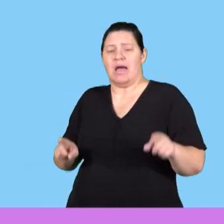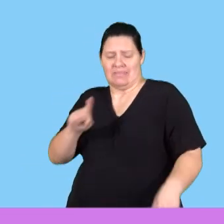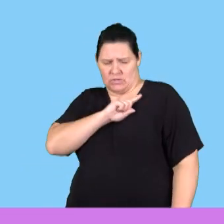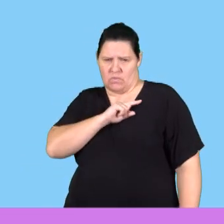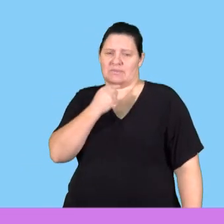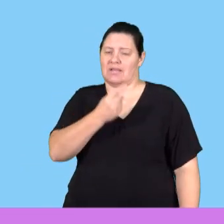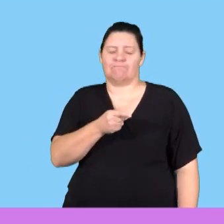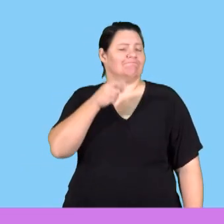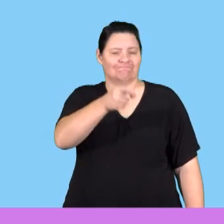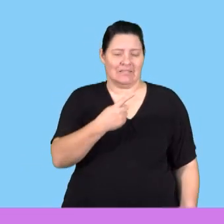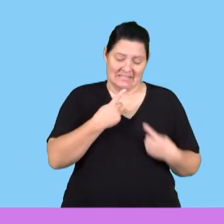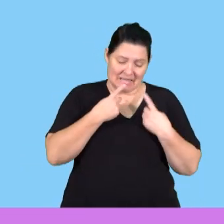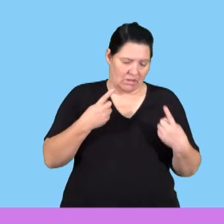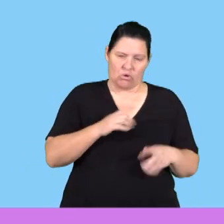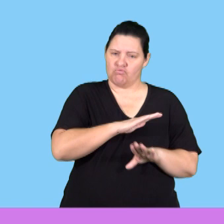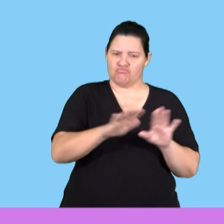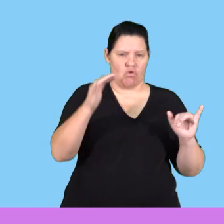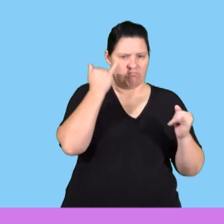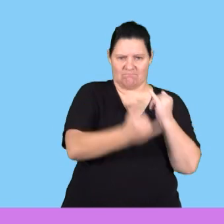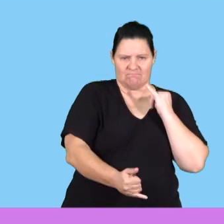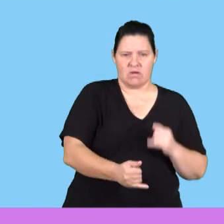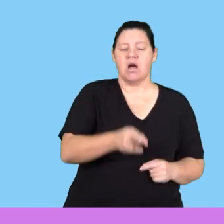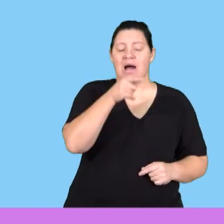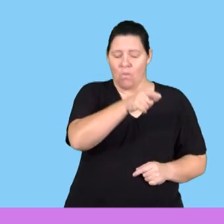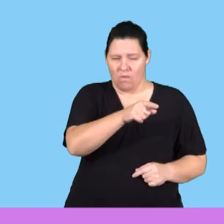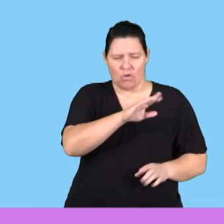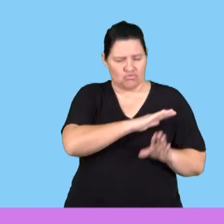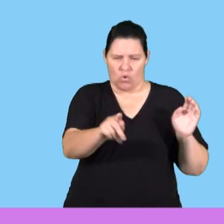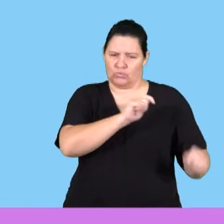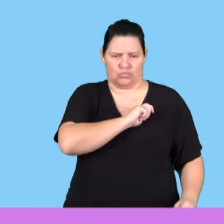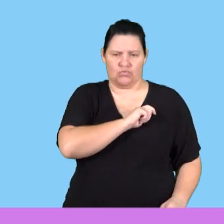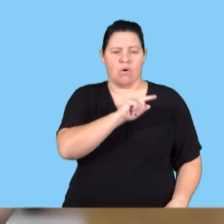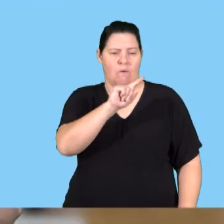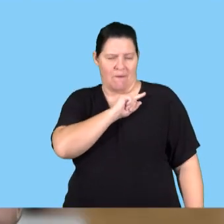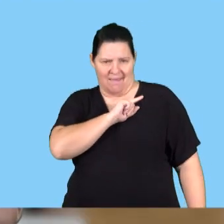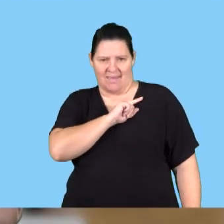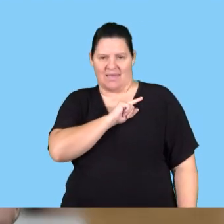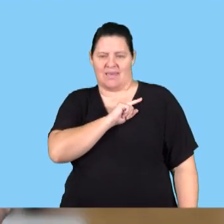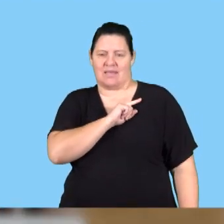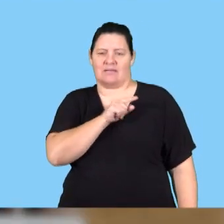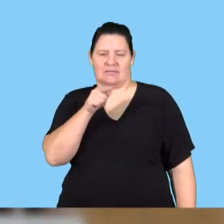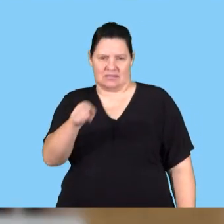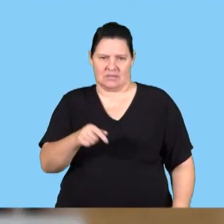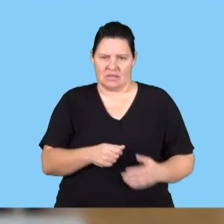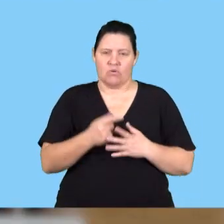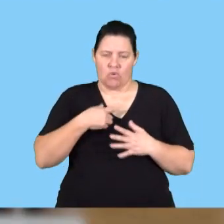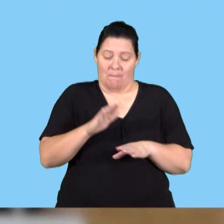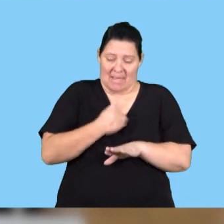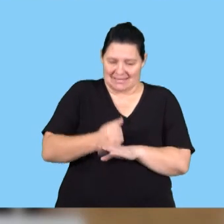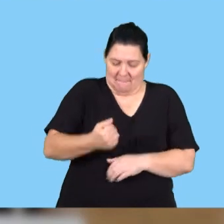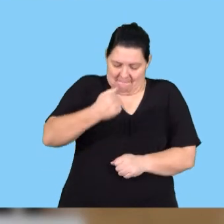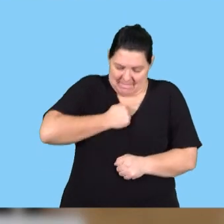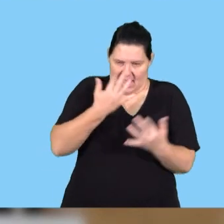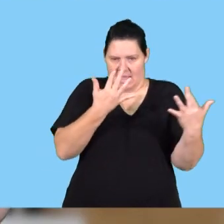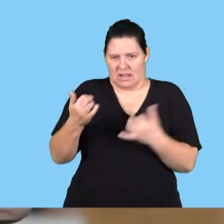32. So therefore, we have to say that this statement is invalid. It's not true. And always remember that you based